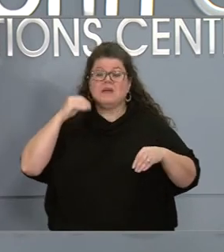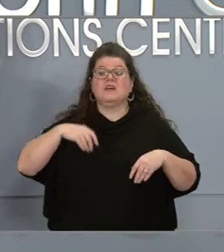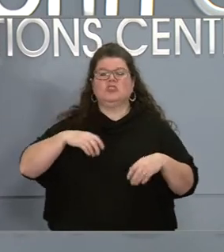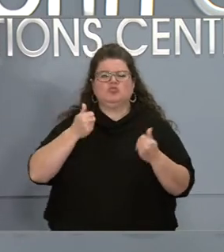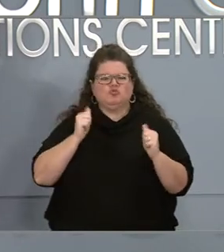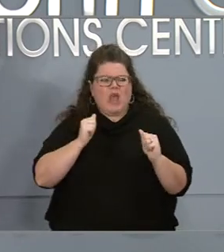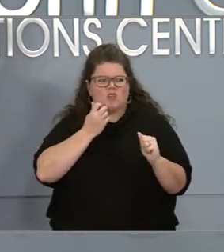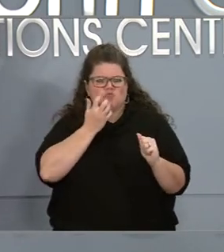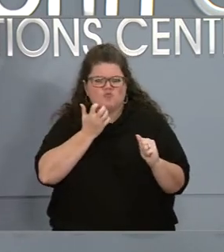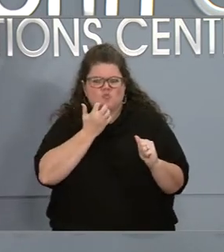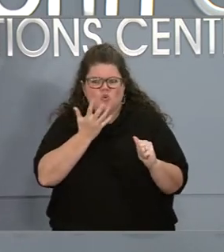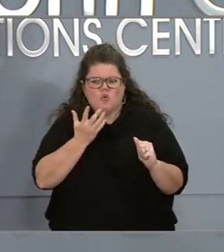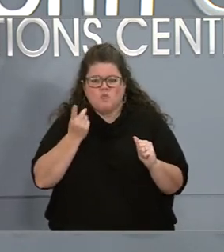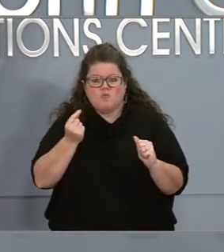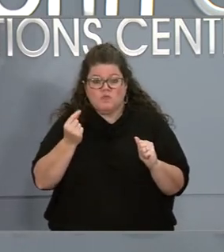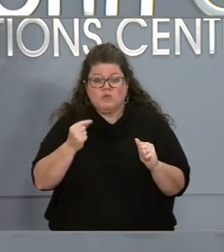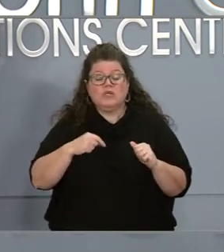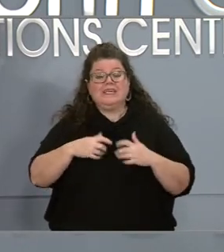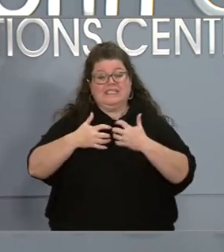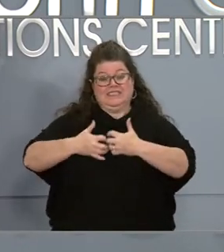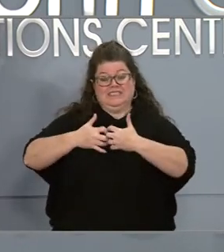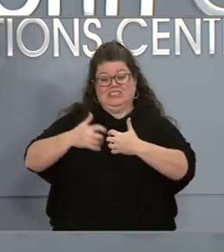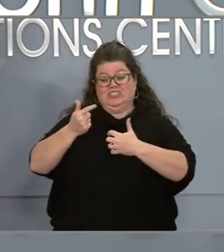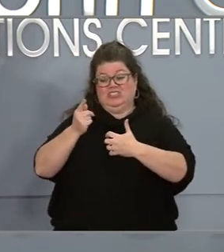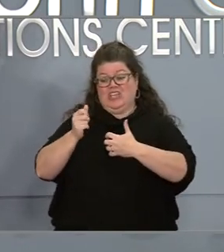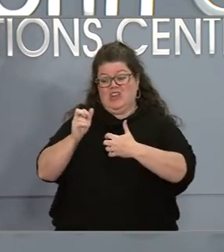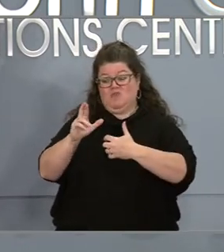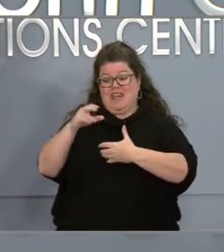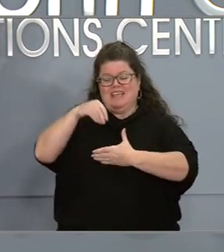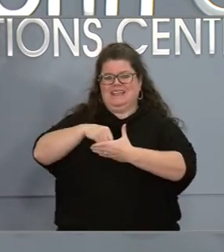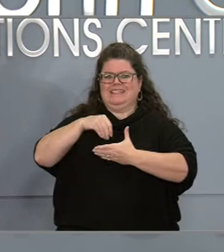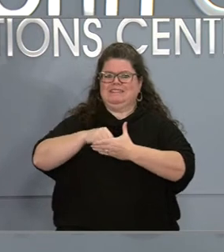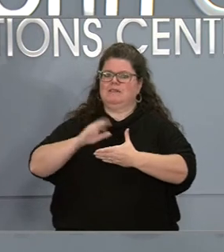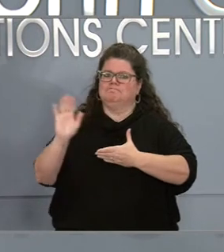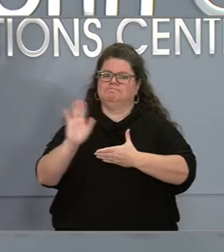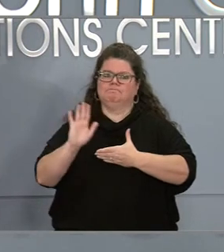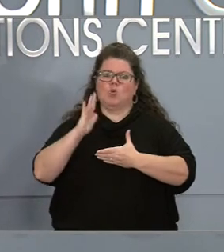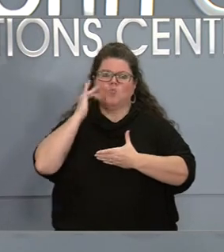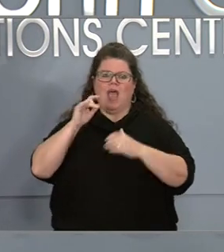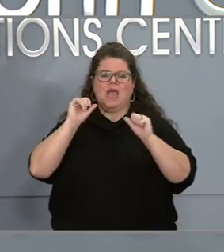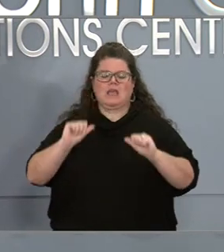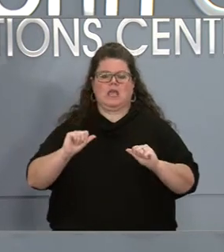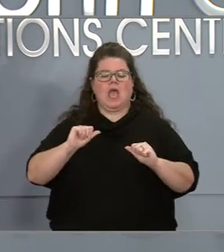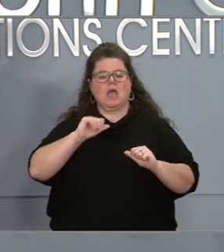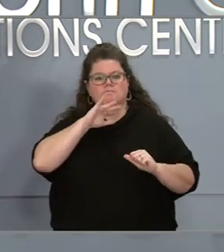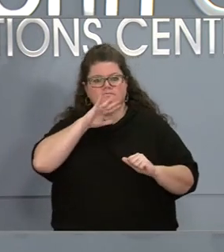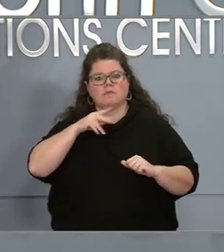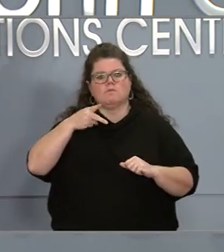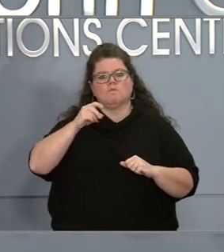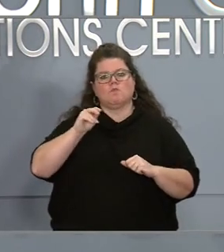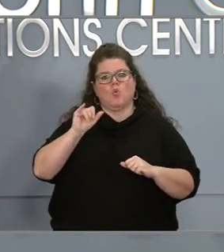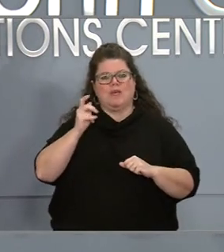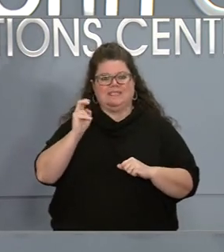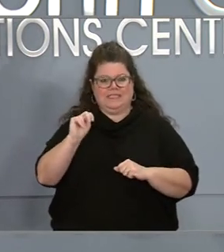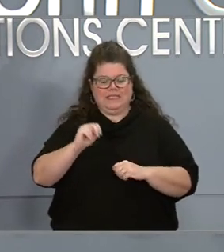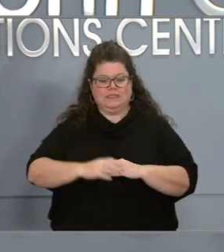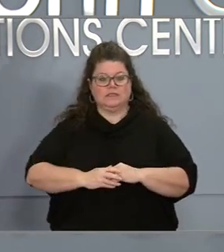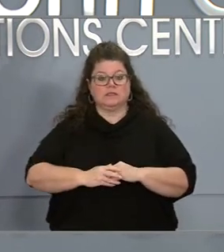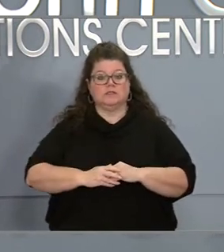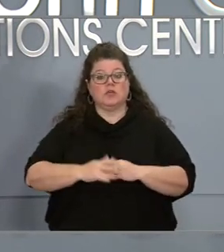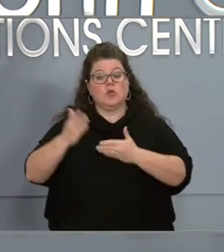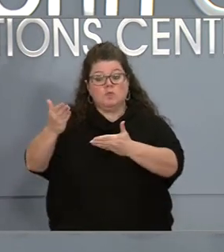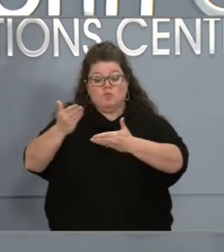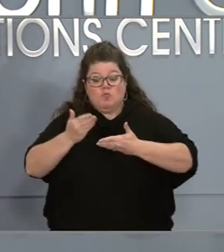and away from open windows or doors to prevent carbon monoxide poisoning. Never burn charcoal